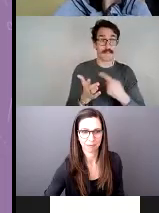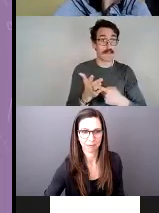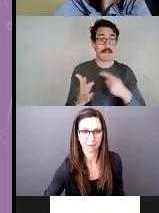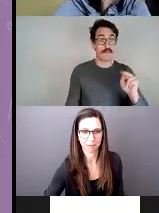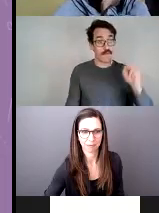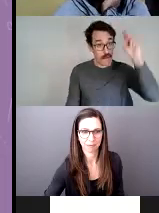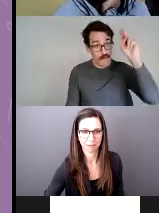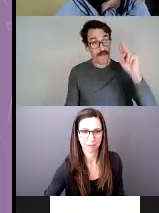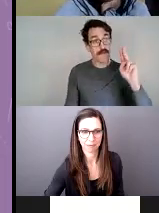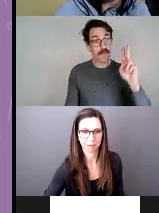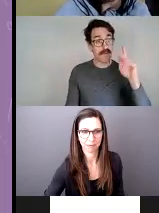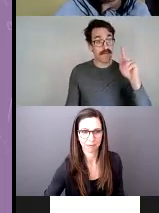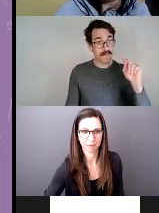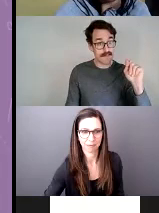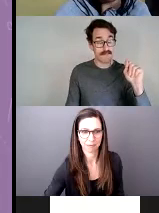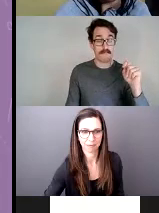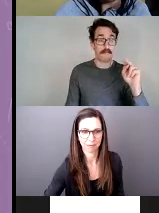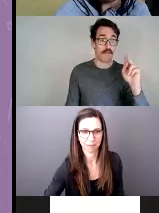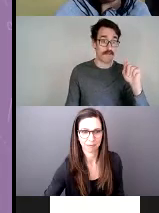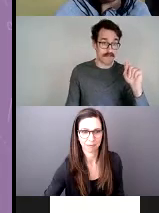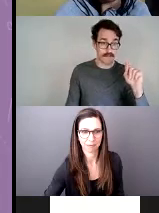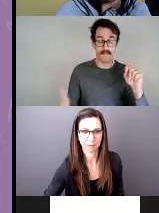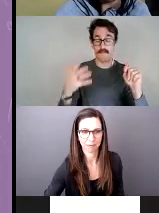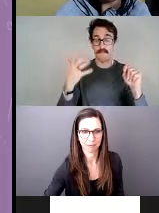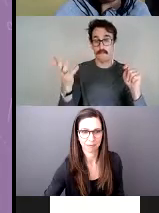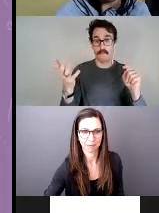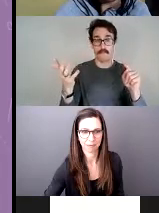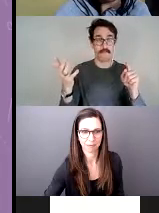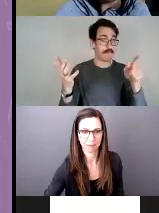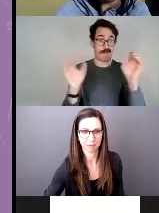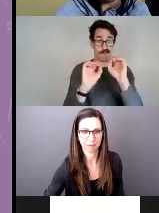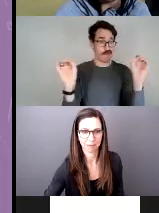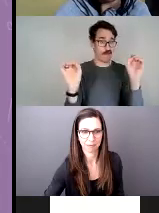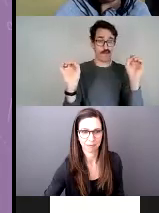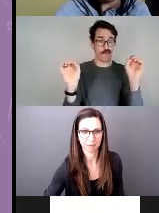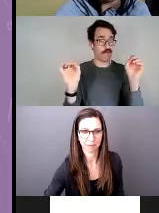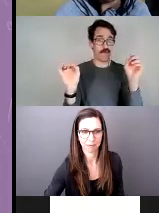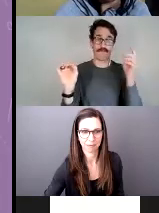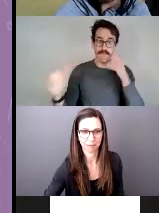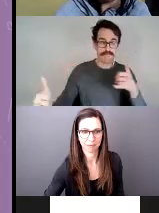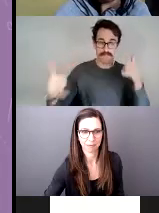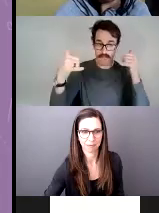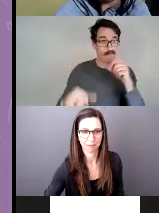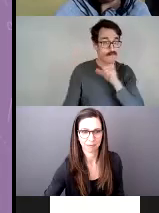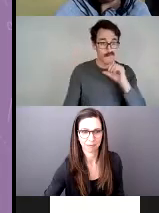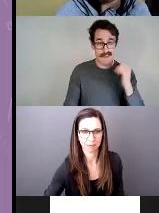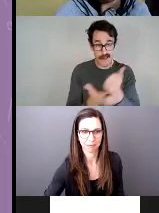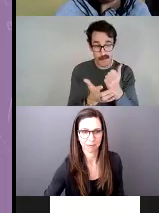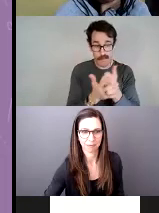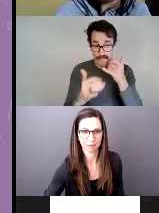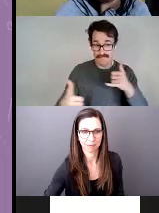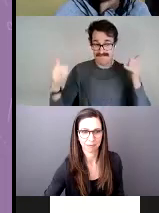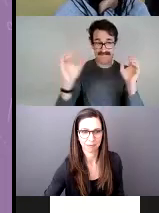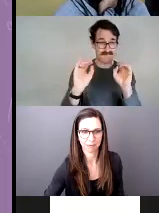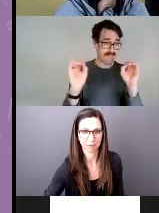of the other provinces, there is no senior safety line or provincial helpline, either for seniors or for